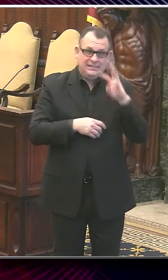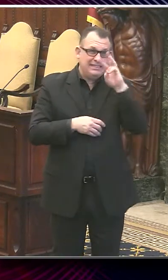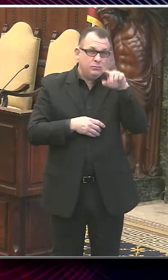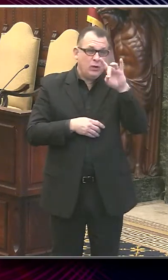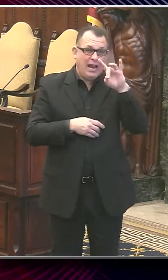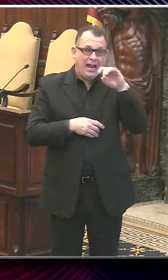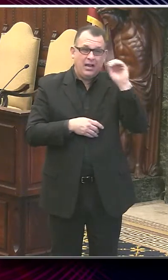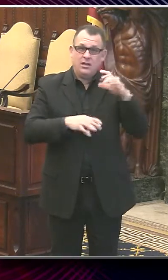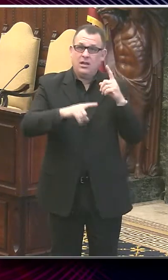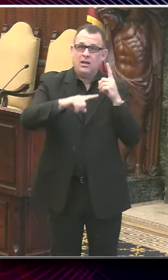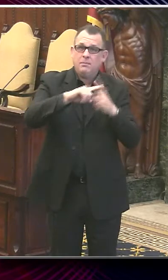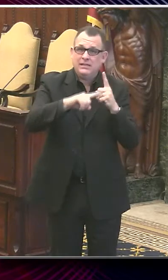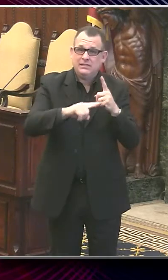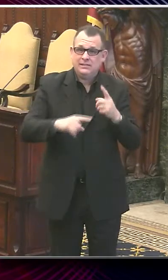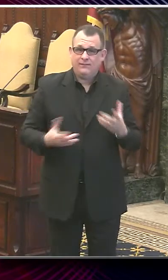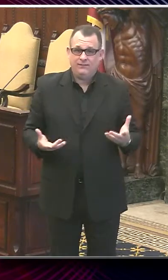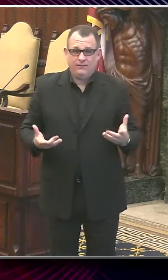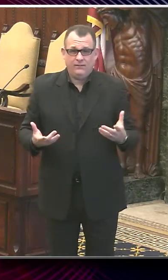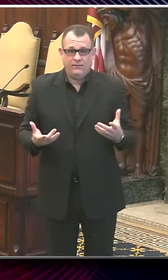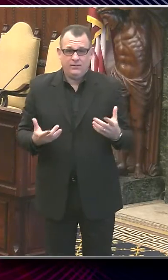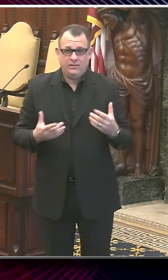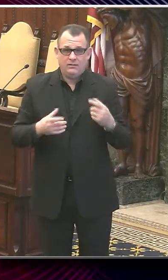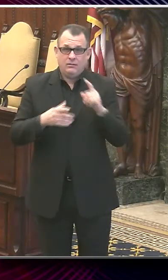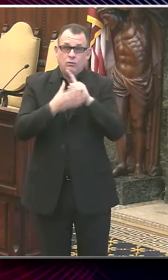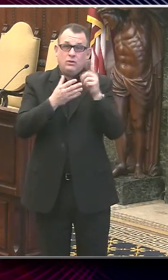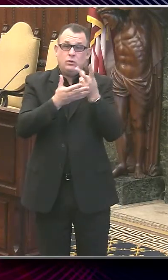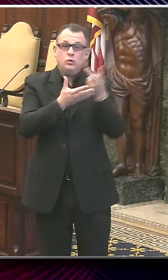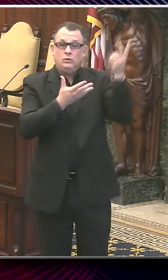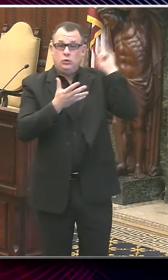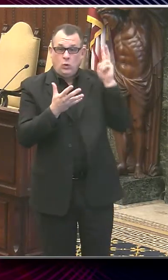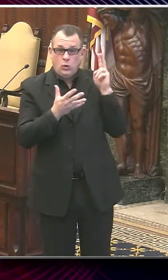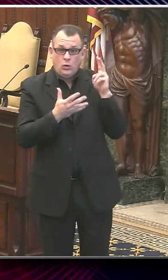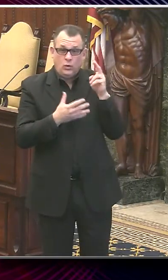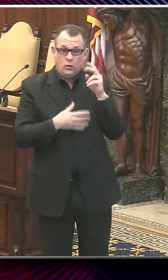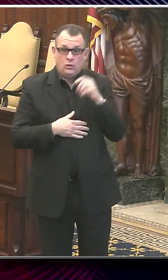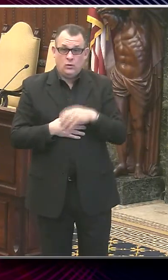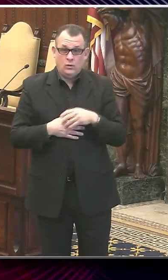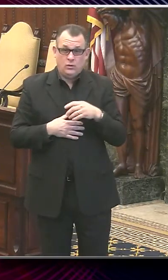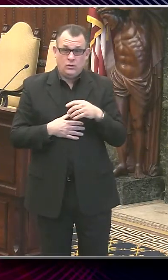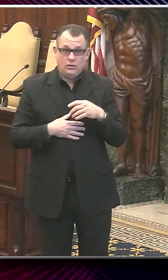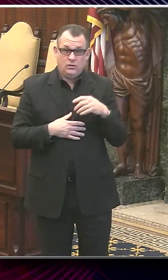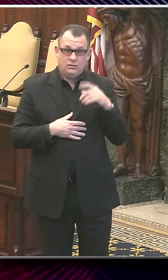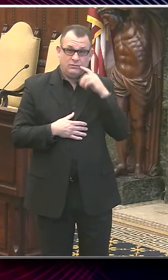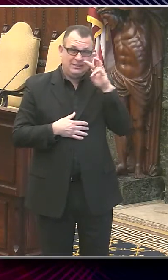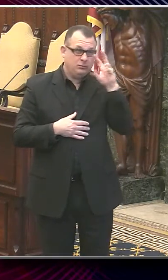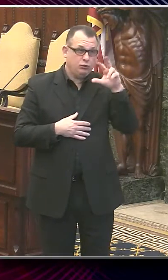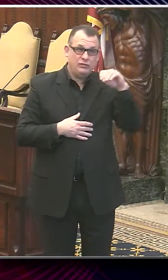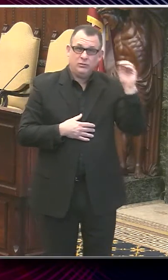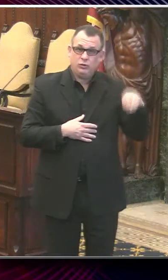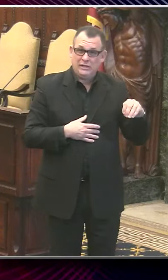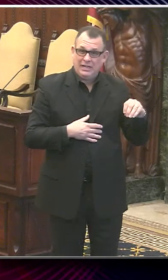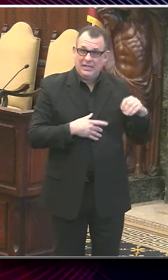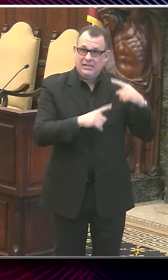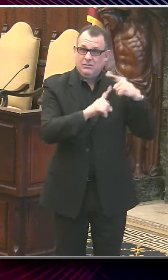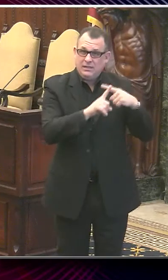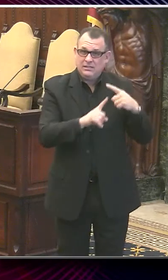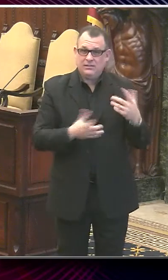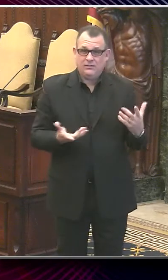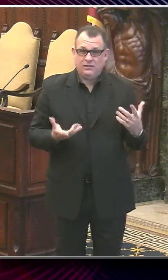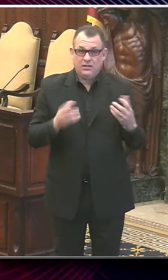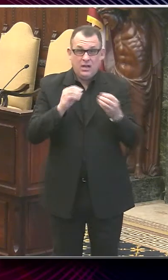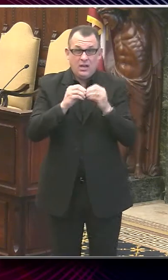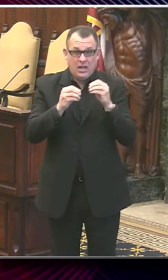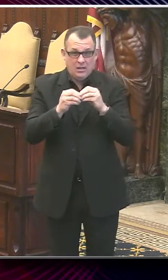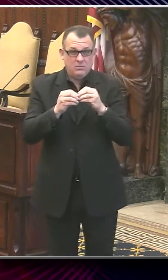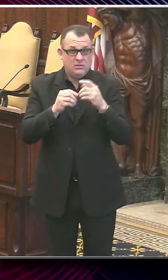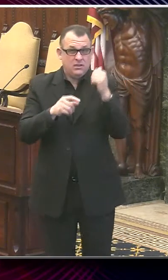For comparison, the week before, we were 427 cases per day, and 6.3% of the tests were positive. Now, those numbers of cases per day